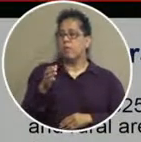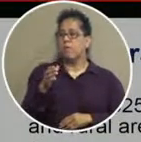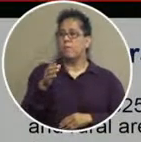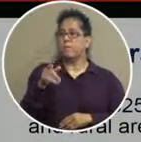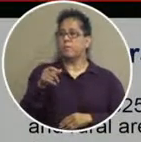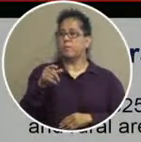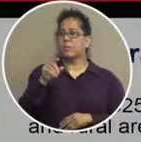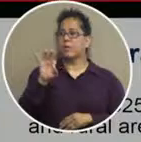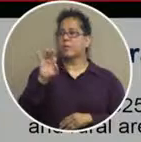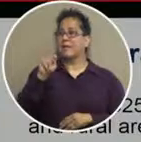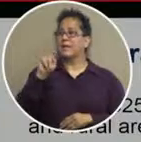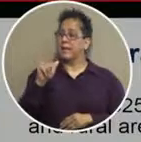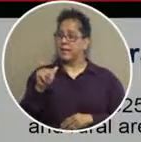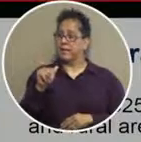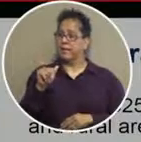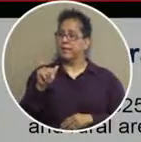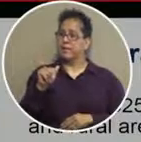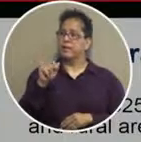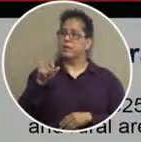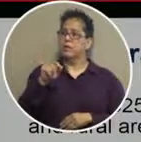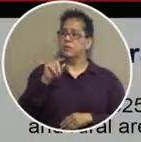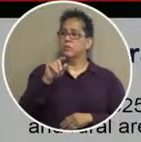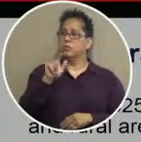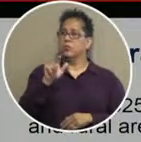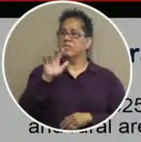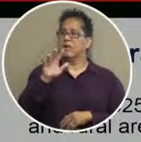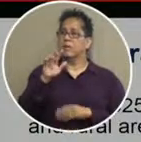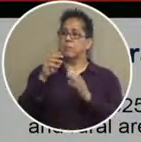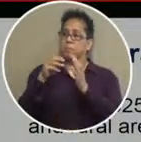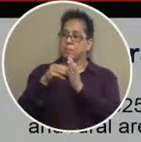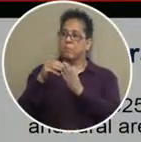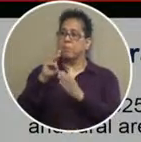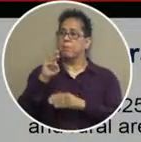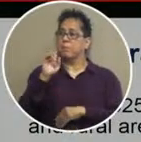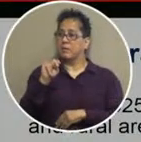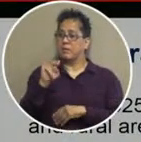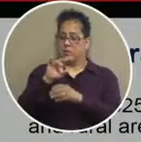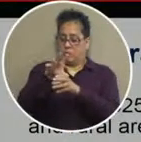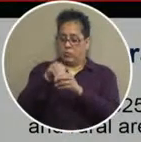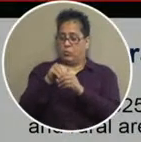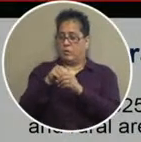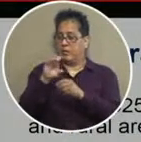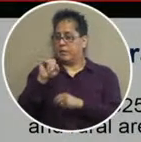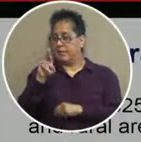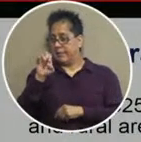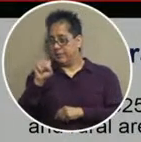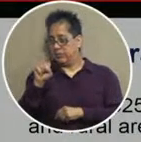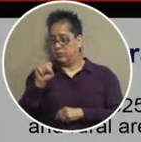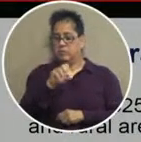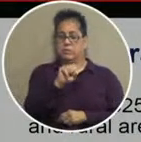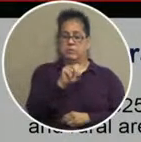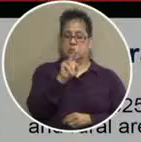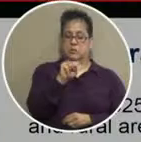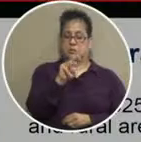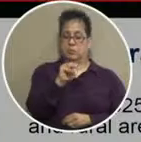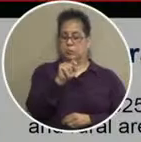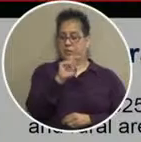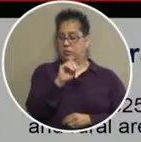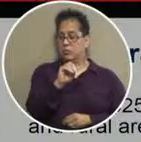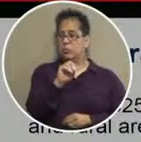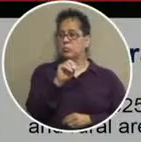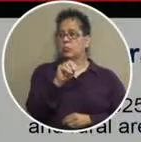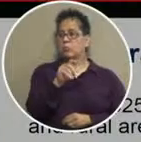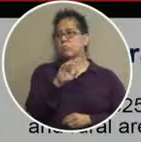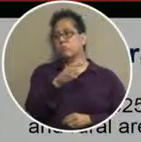So on the FTA side, there was a total of $25 billion that was included in the CARES Act. Sun Metro's piece of that was just